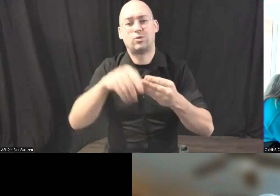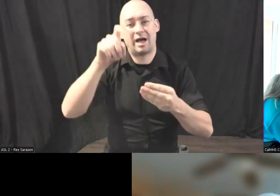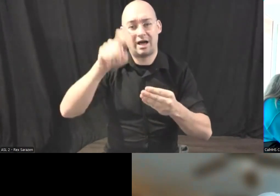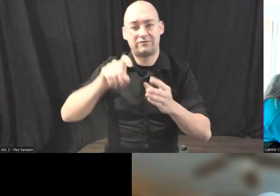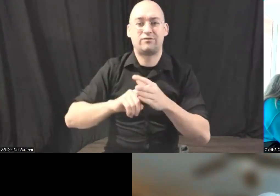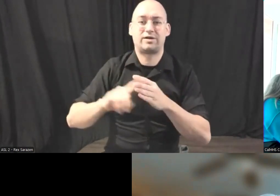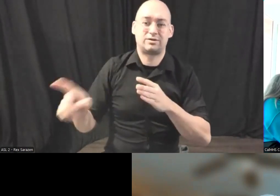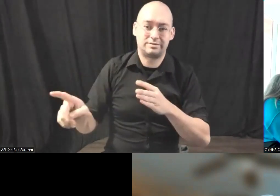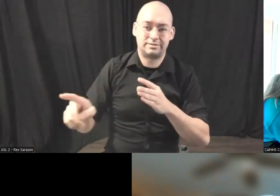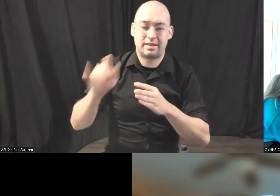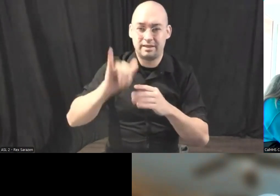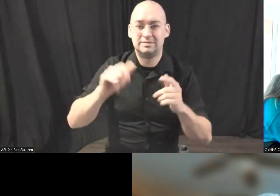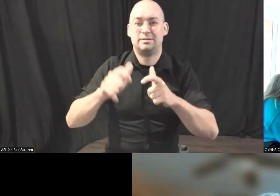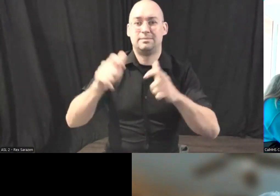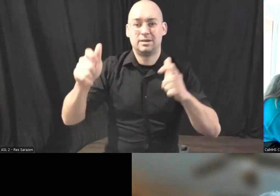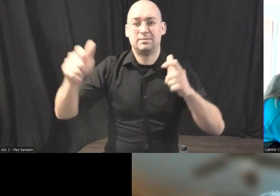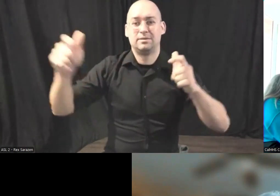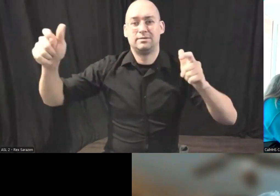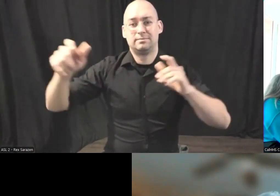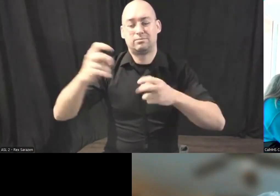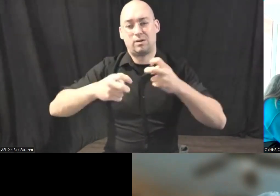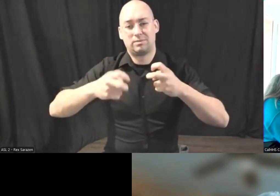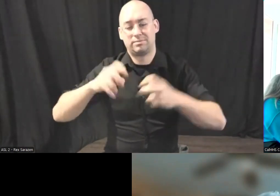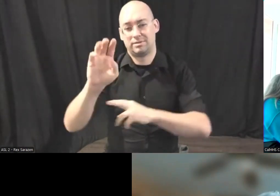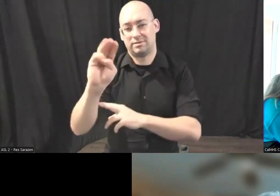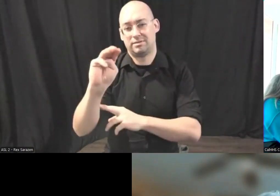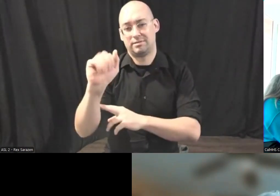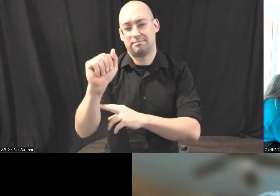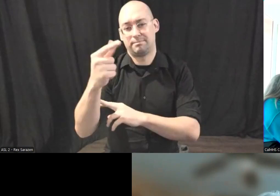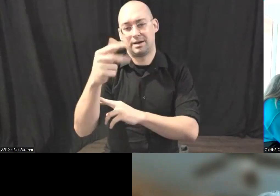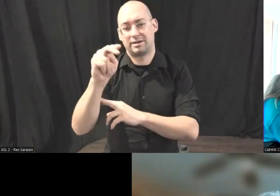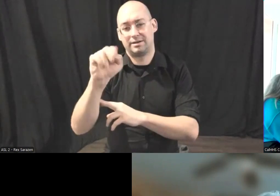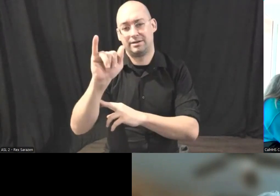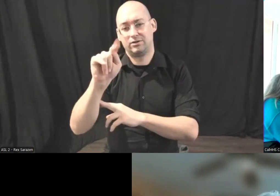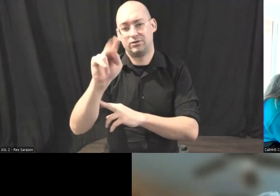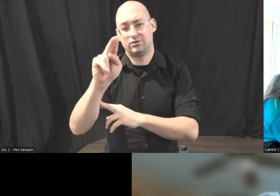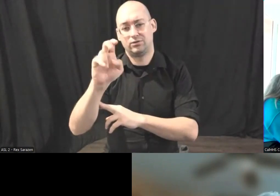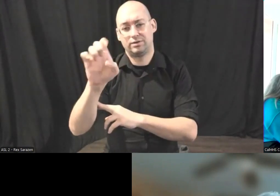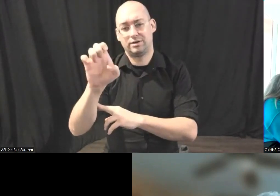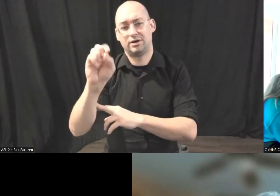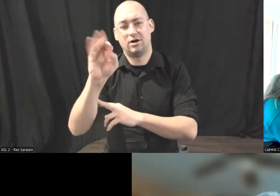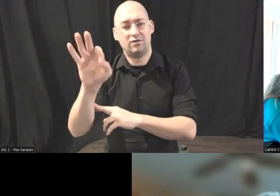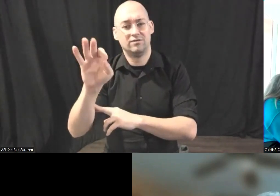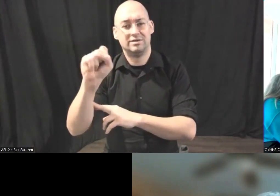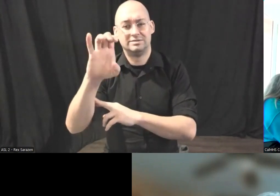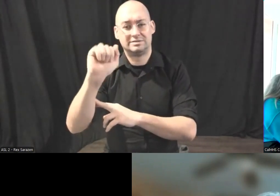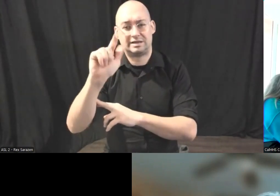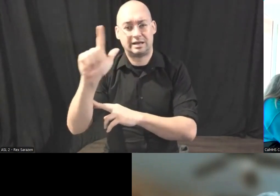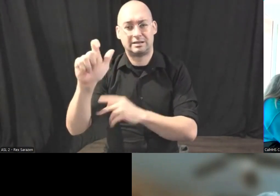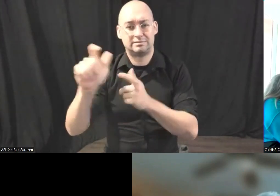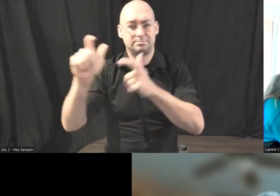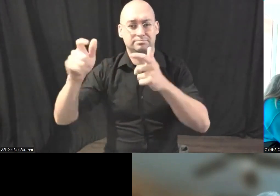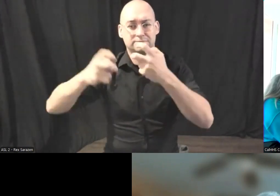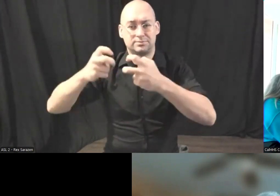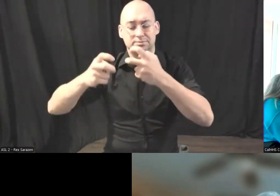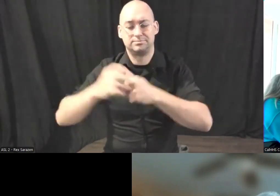scale. So I do think there is something to be thought through again in terms of how we